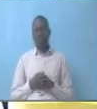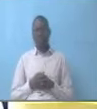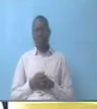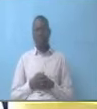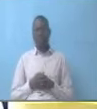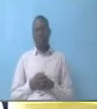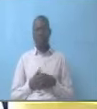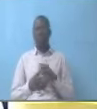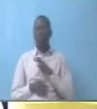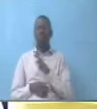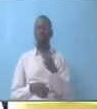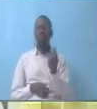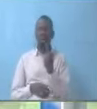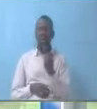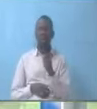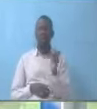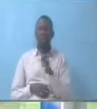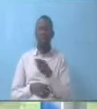Not only what they